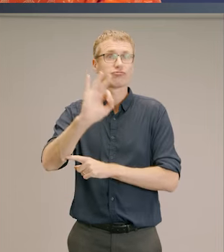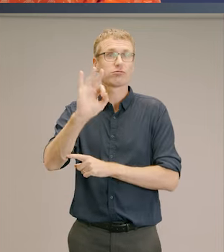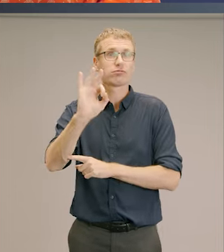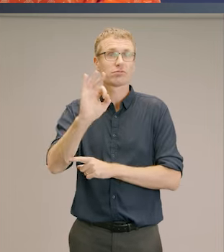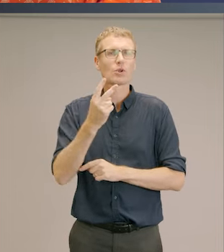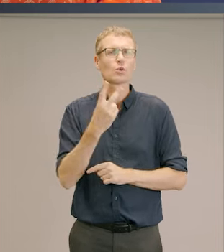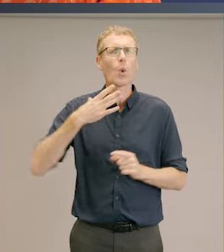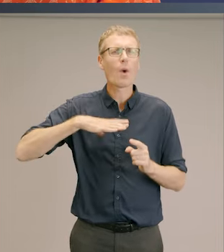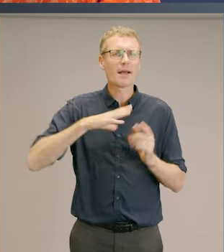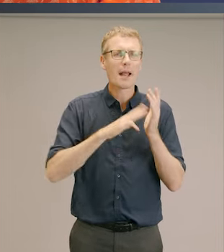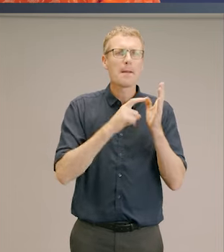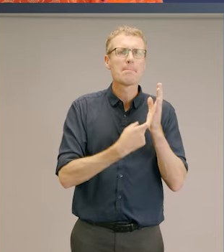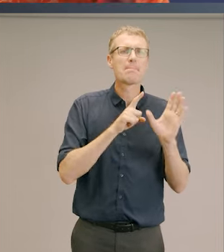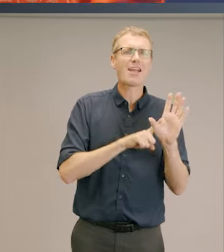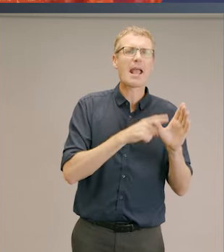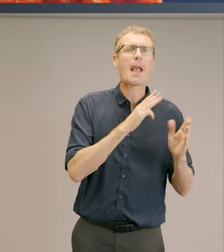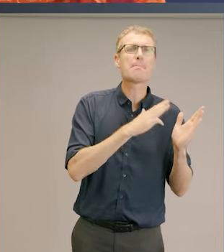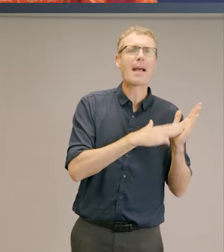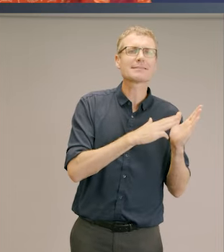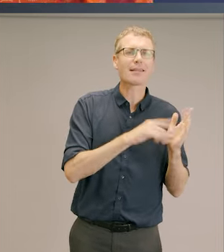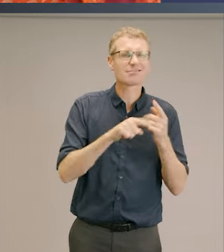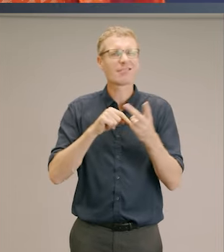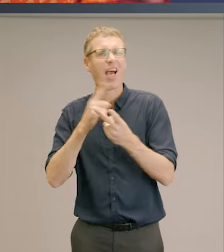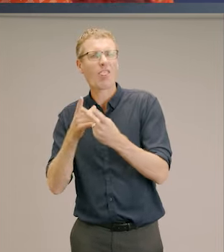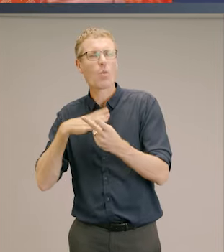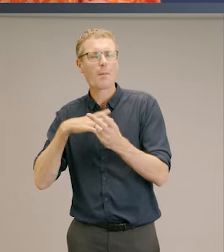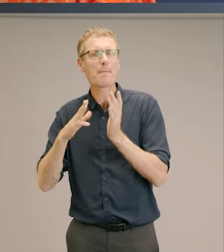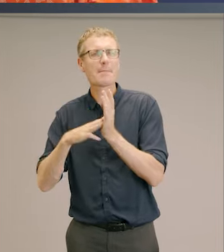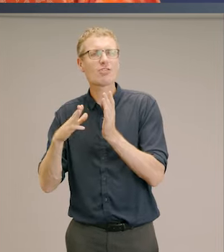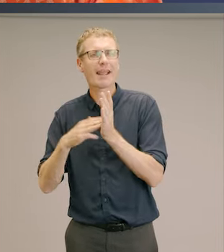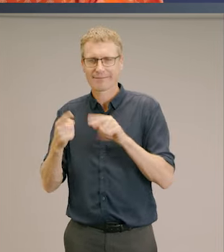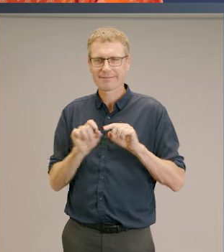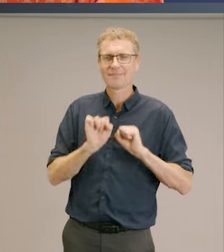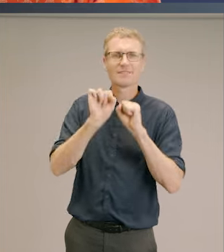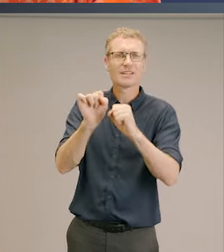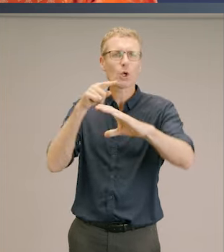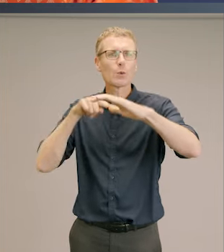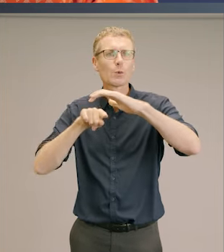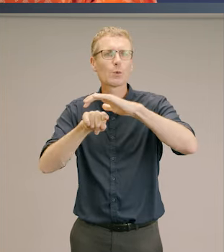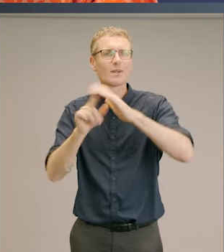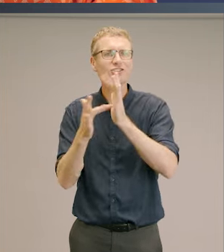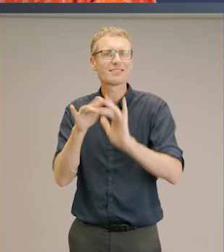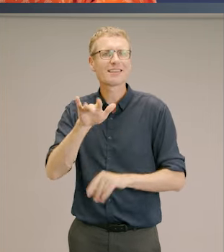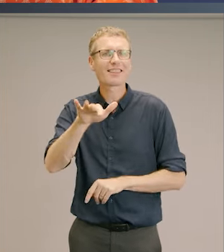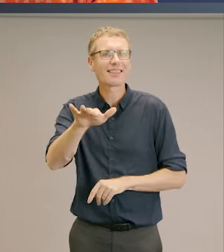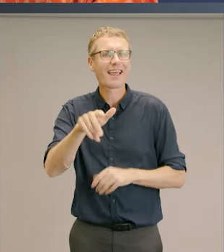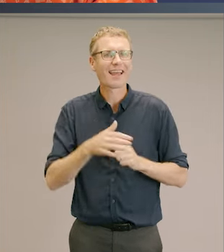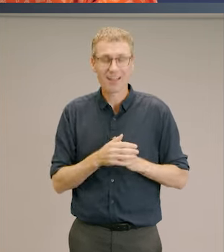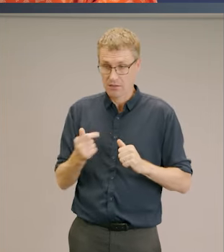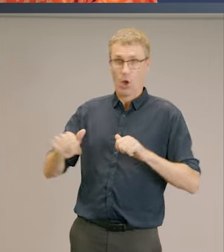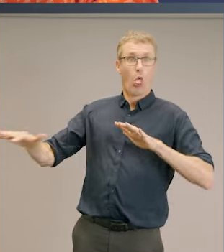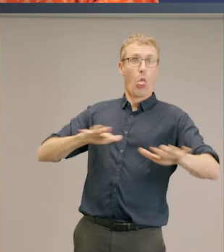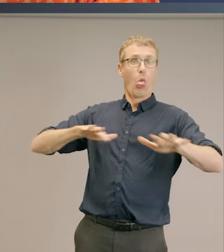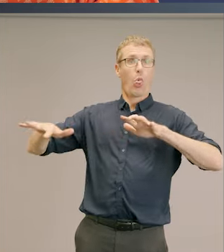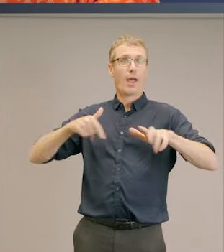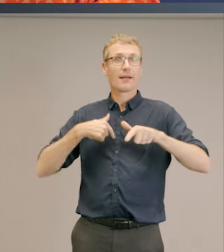the new day was dawning, Mary Magdalene and the other Mary went out to visit the tomb. Suddenly there was a great earthquake, for an angel of the